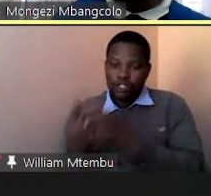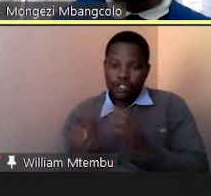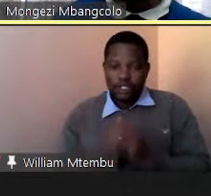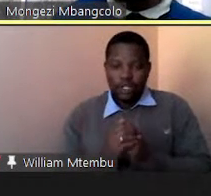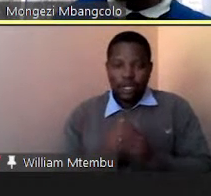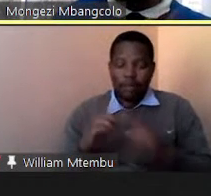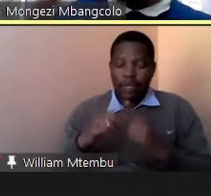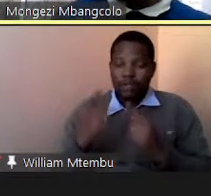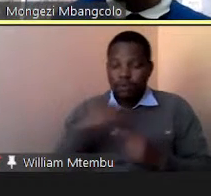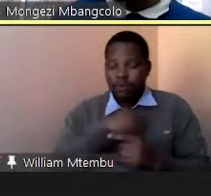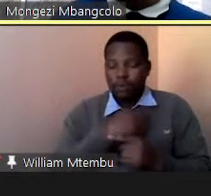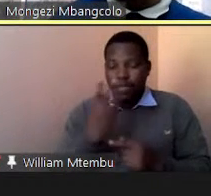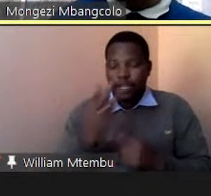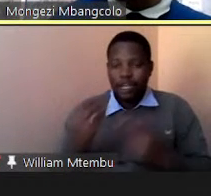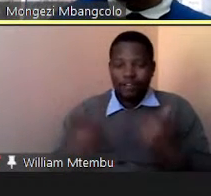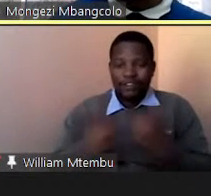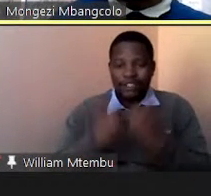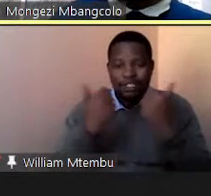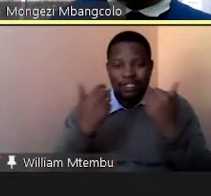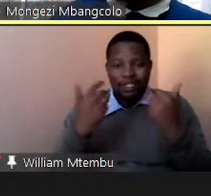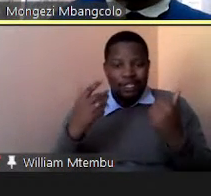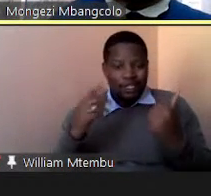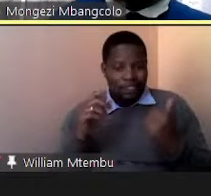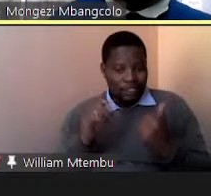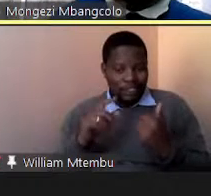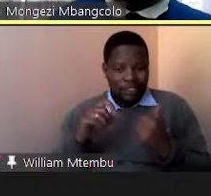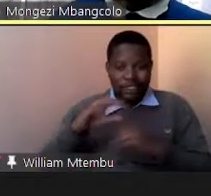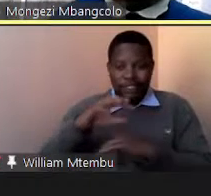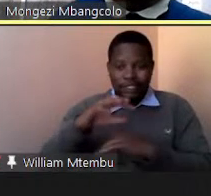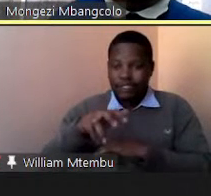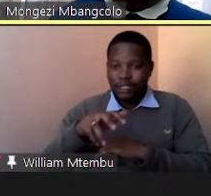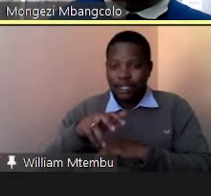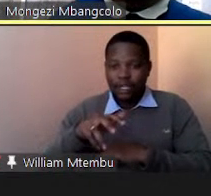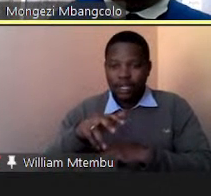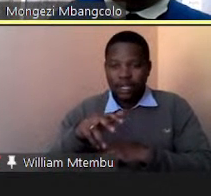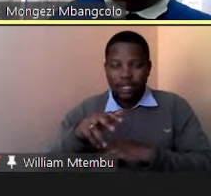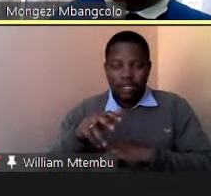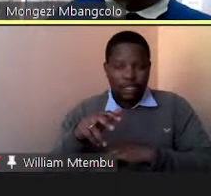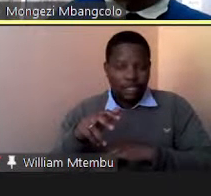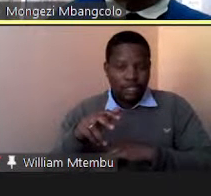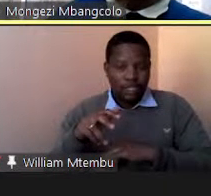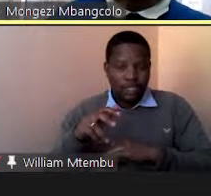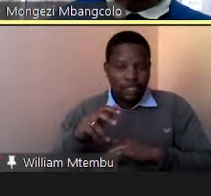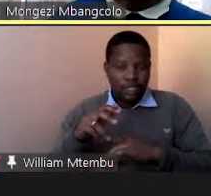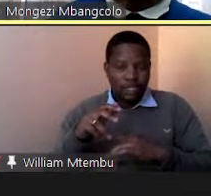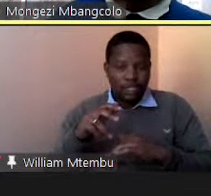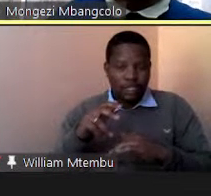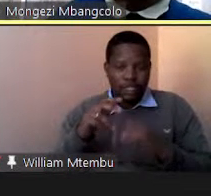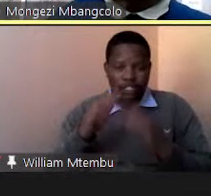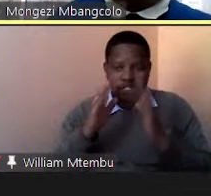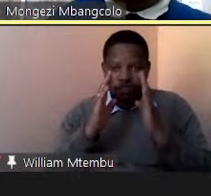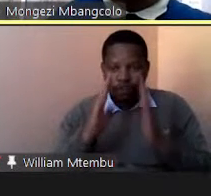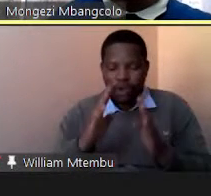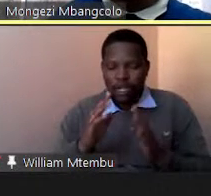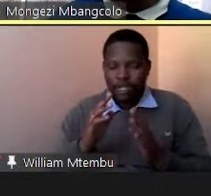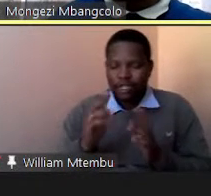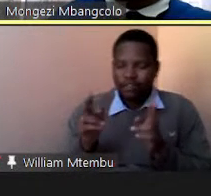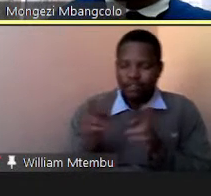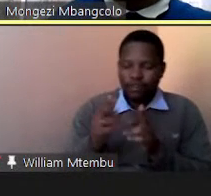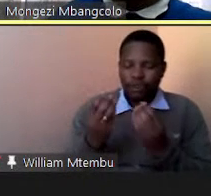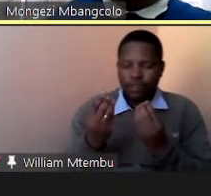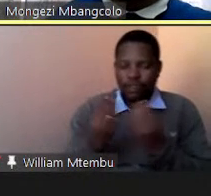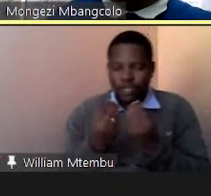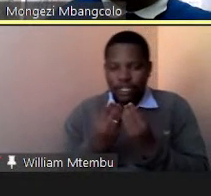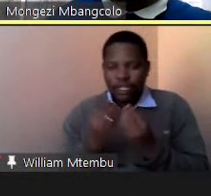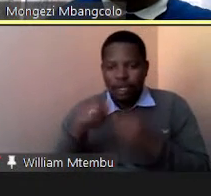is that that particular industry is belonging to a certain few minority. So it is